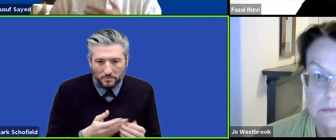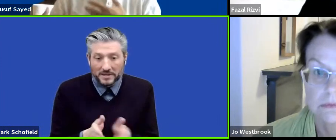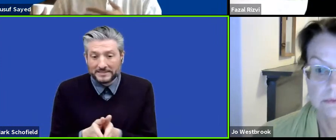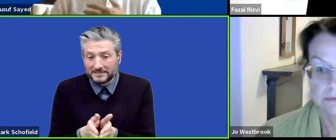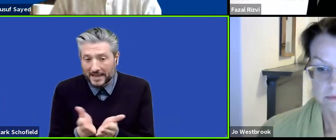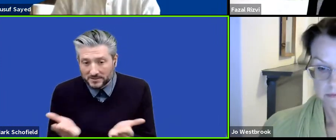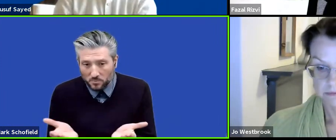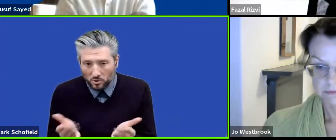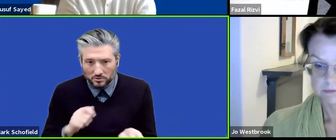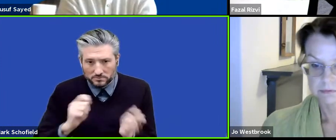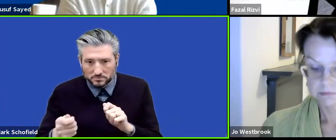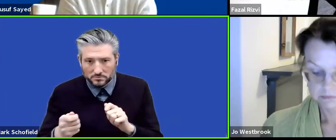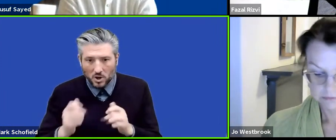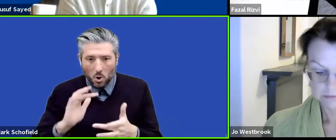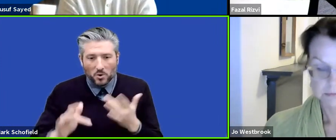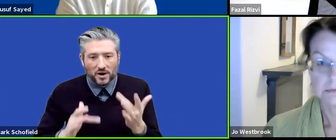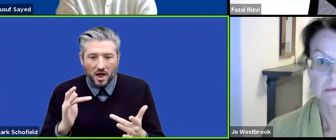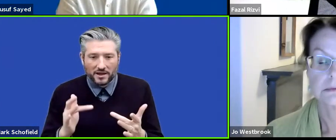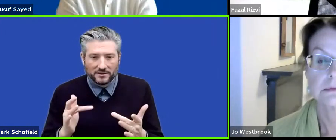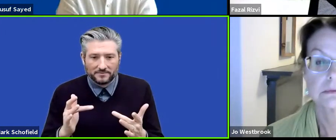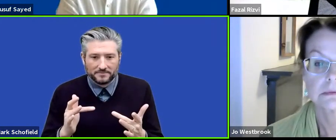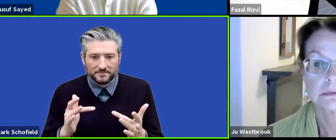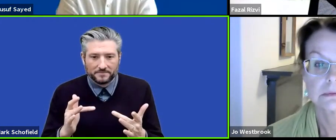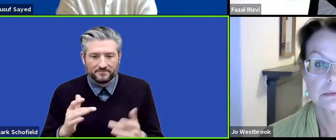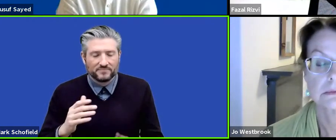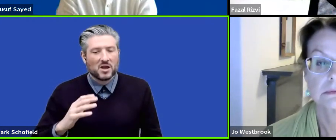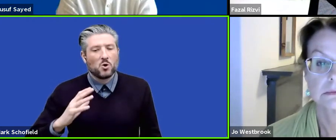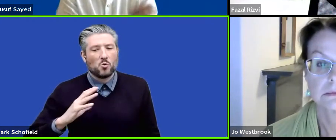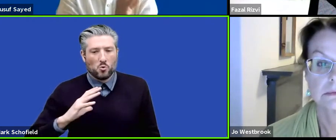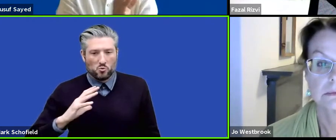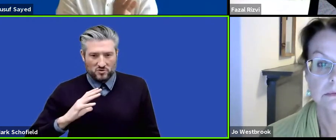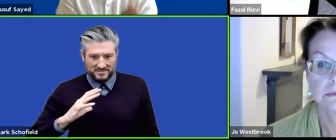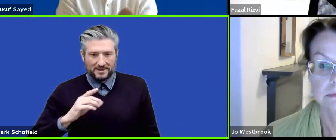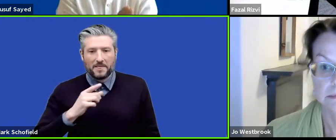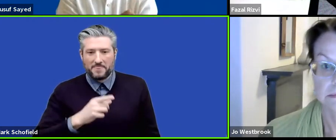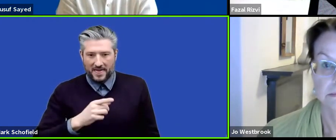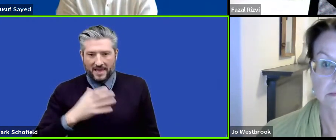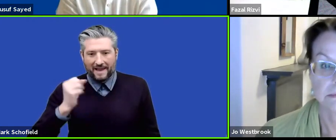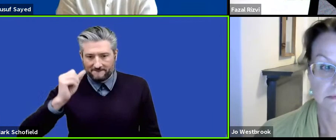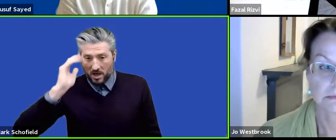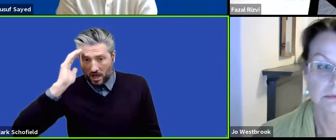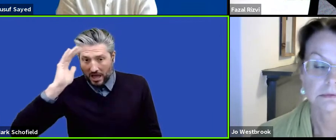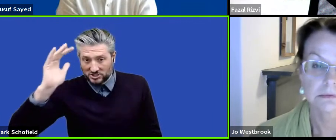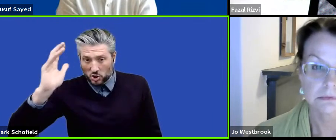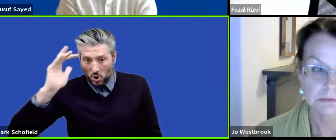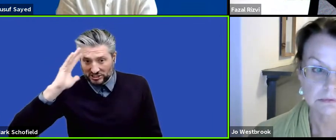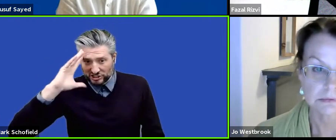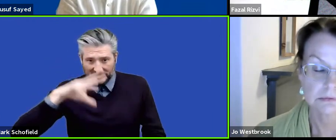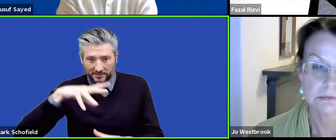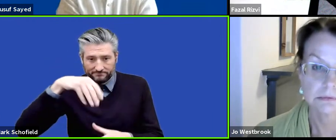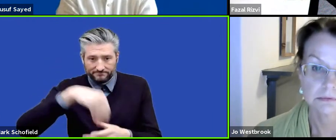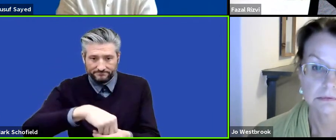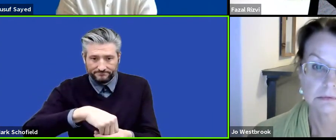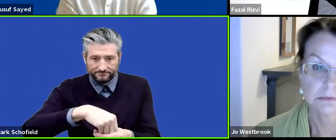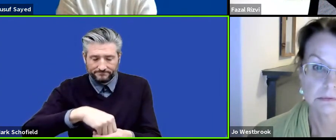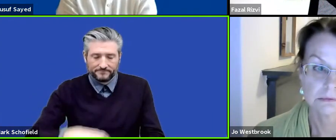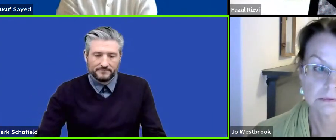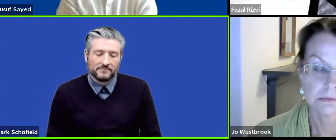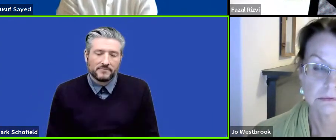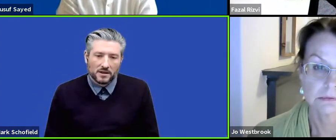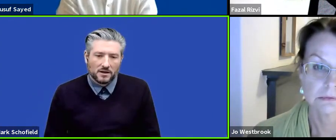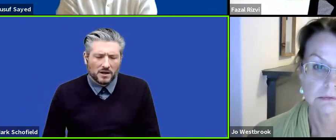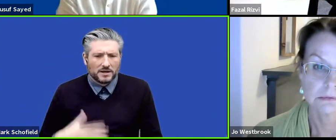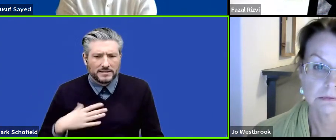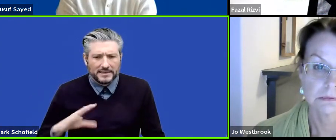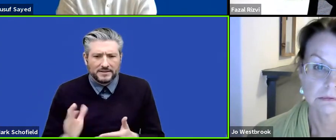and commit with a particular, inserting a particular ideology. In that, the clear thing is we need a clear government policy